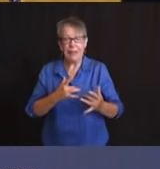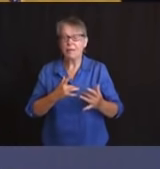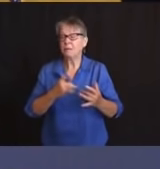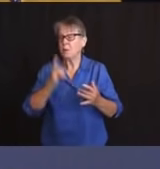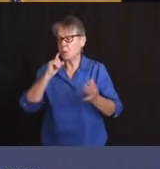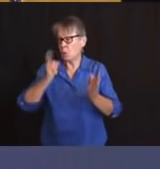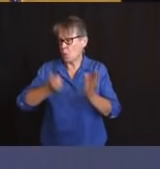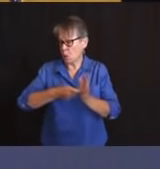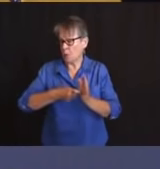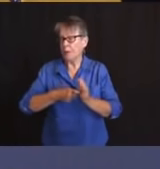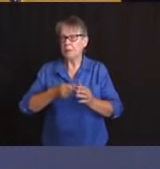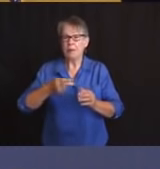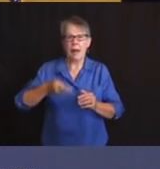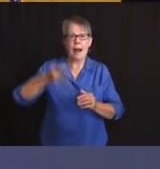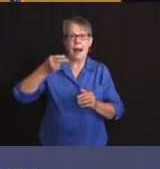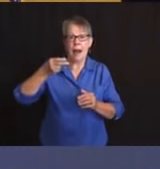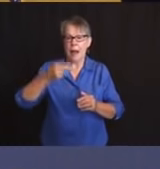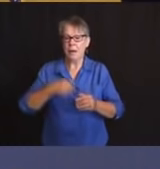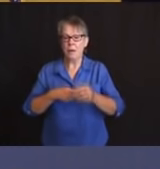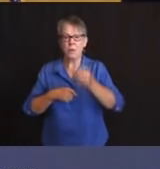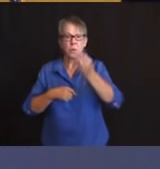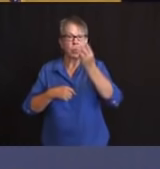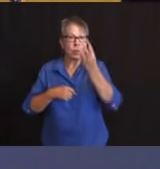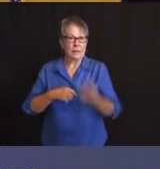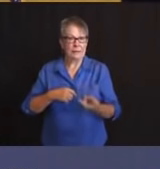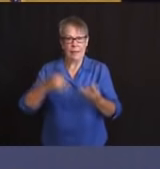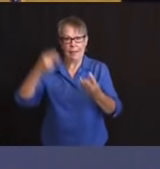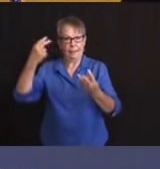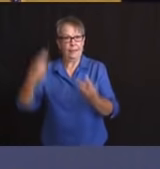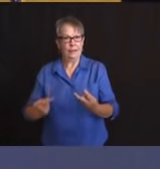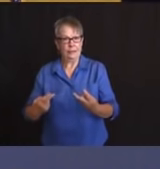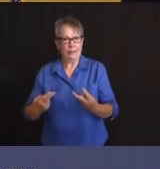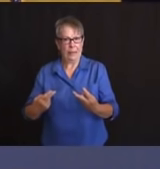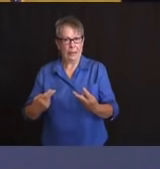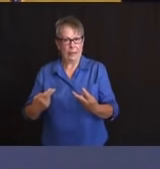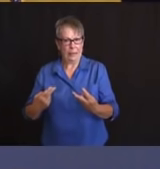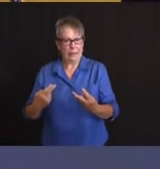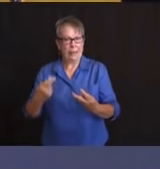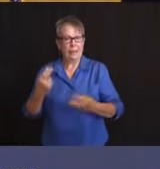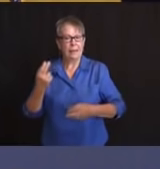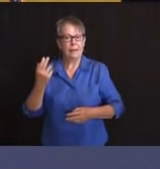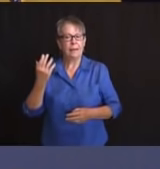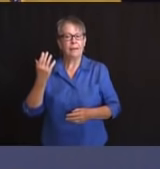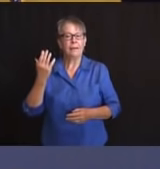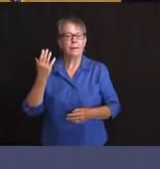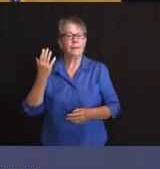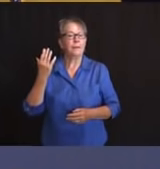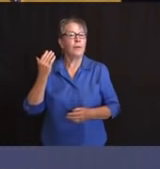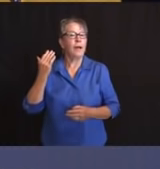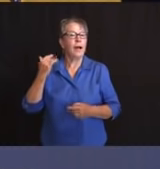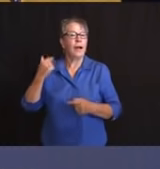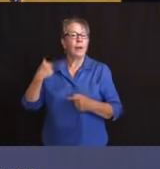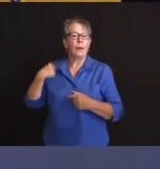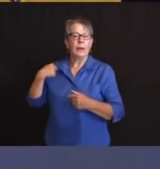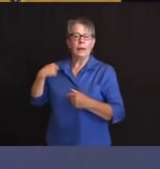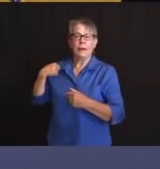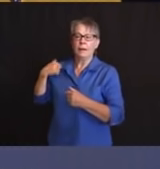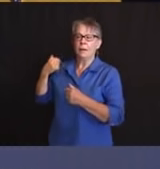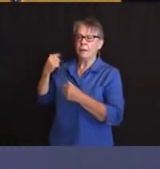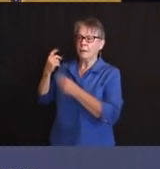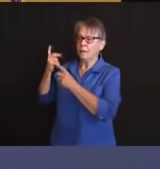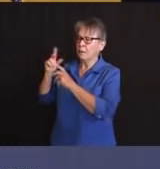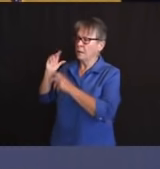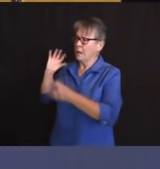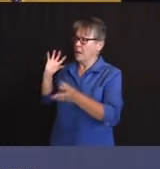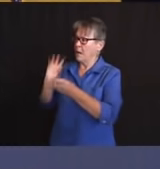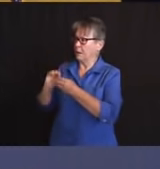looking 4 days back. That's the weekend. Tend to get sicker people usually getting tested on weekends, so you'd expect them to be somewhat higher there. So overall,